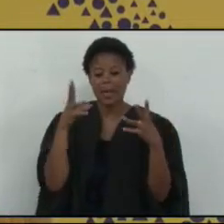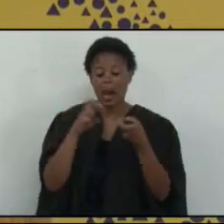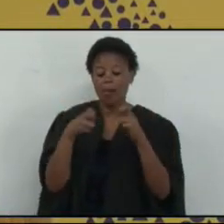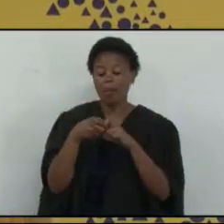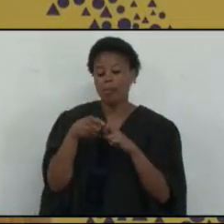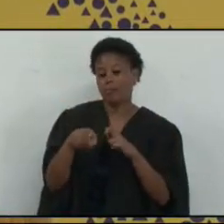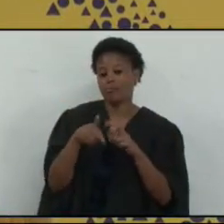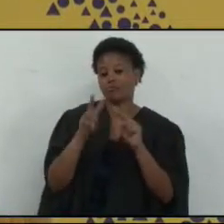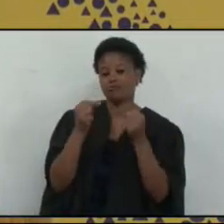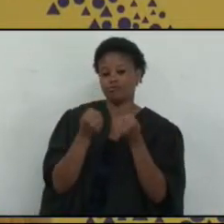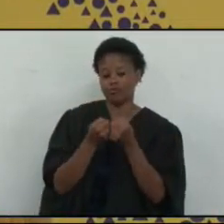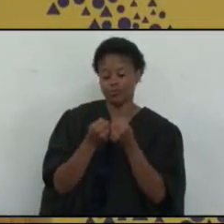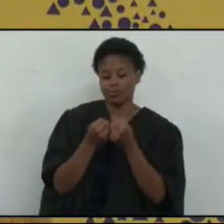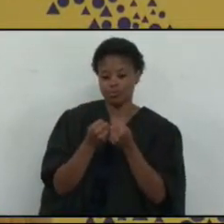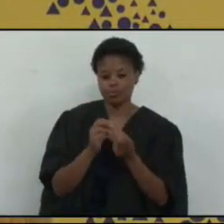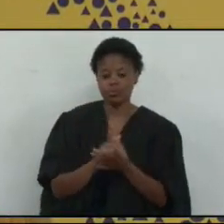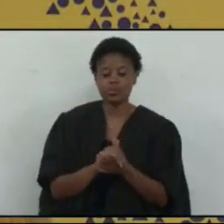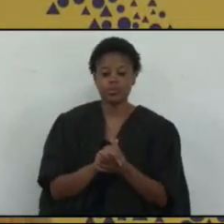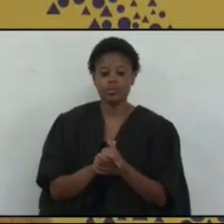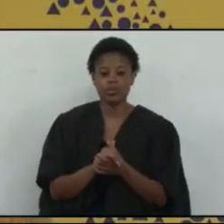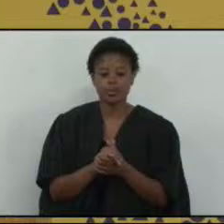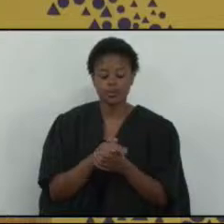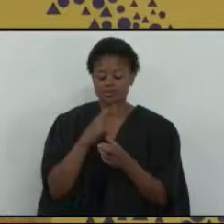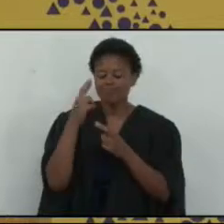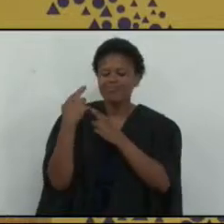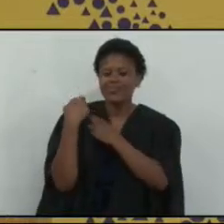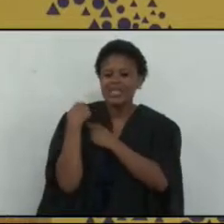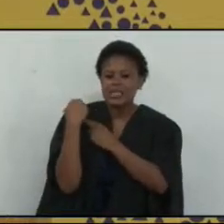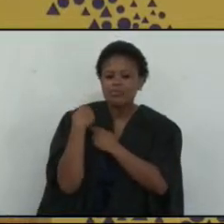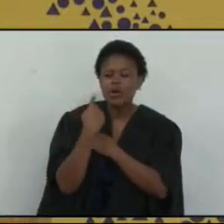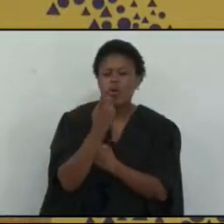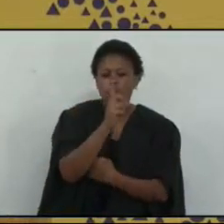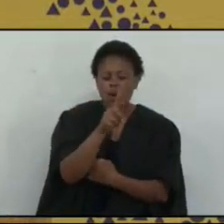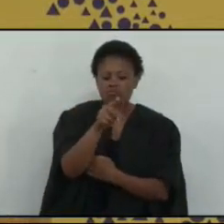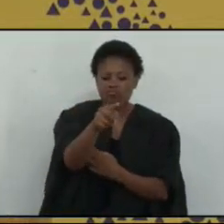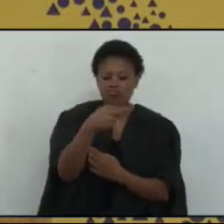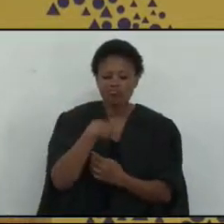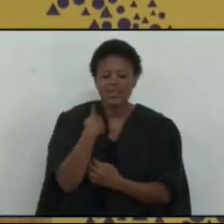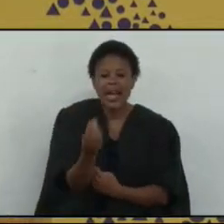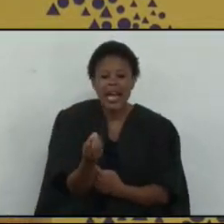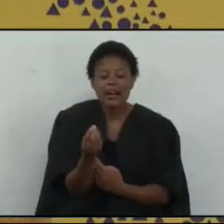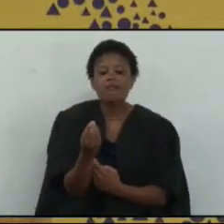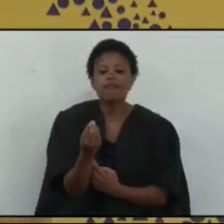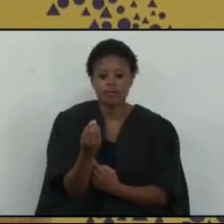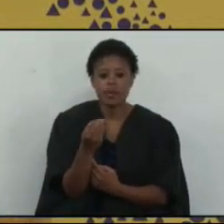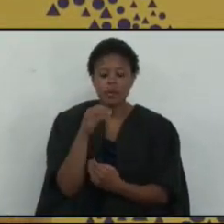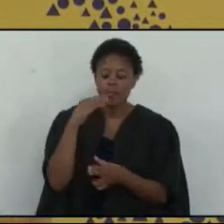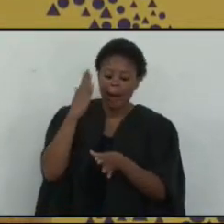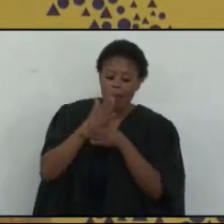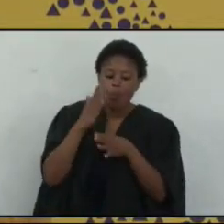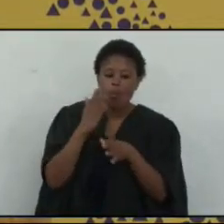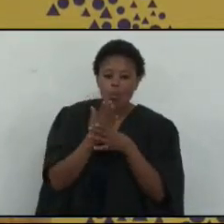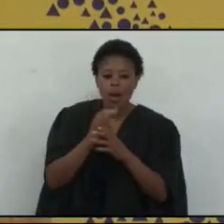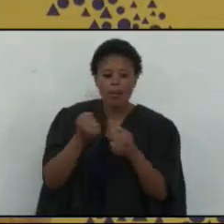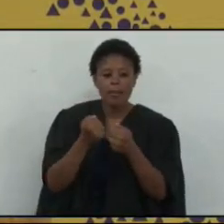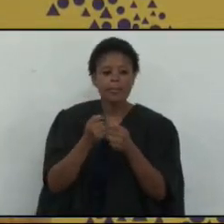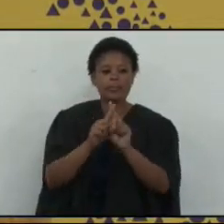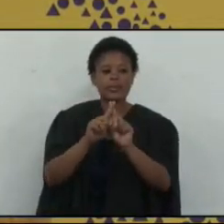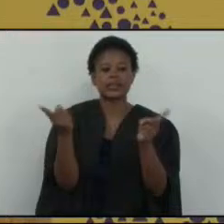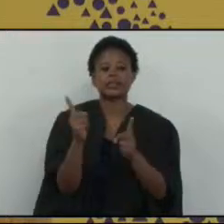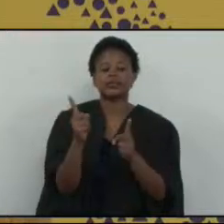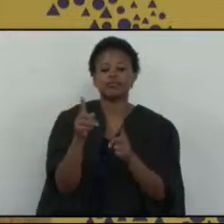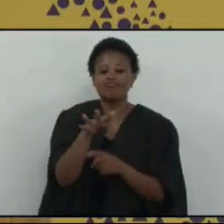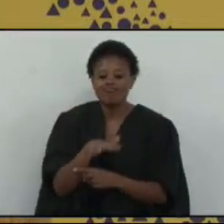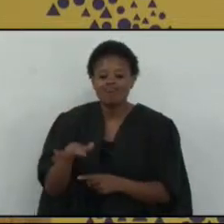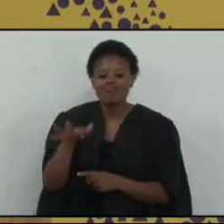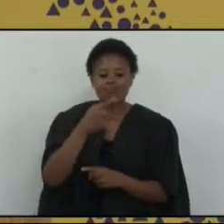nation. So what responsibility do you and I have to work and contribute toward making a difference in the